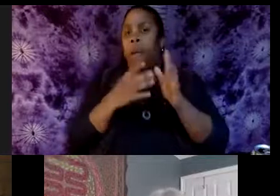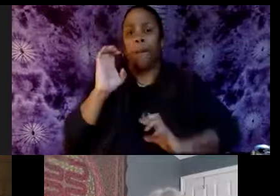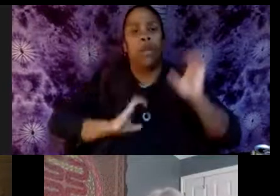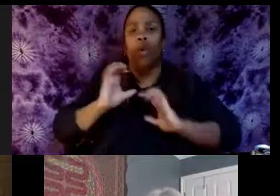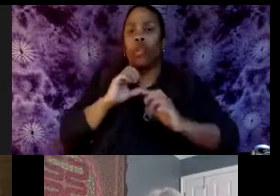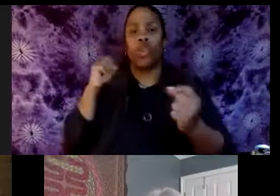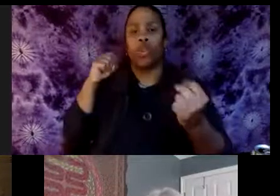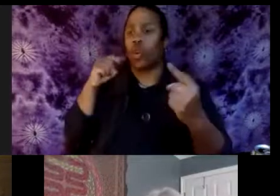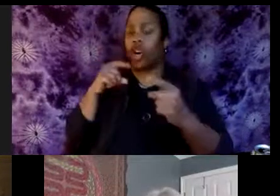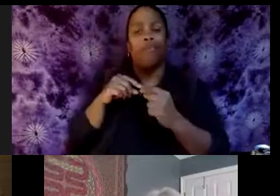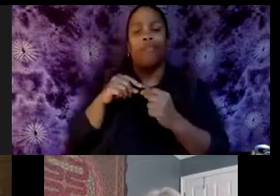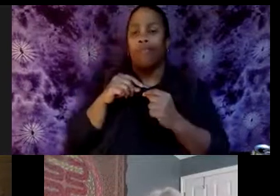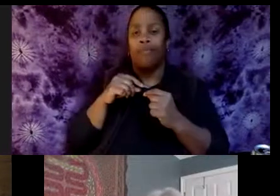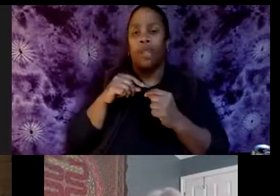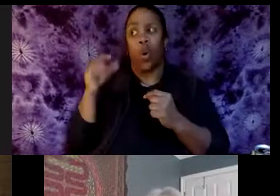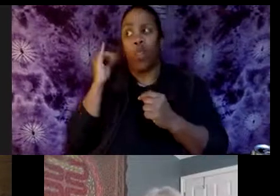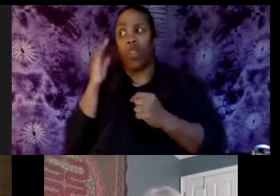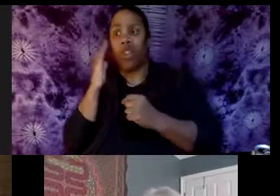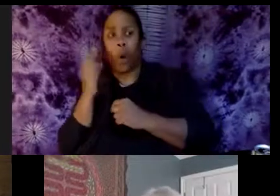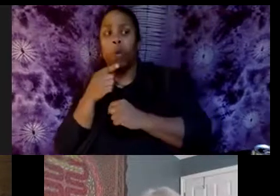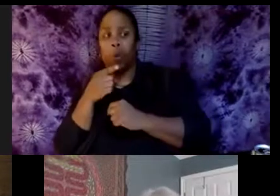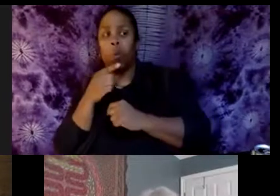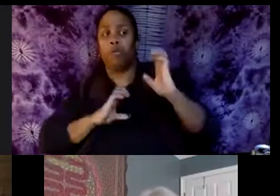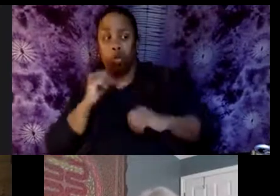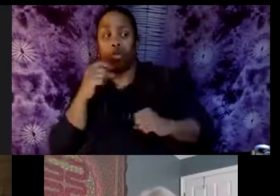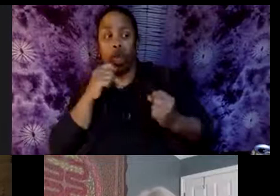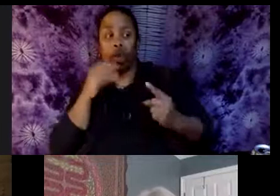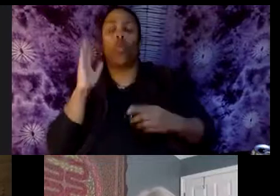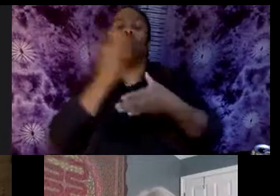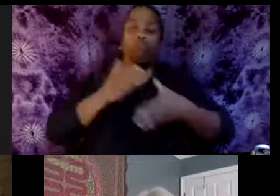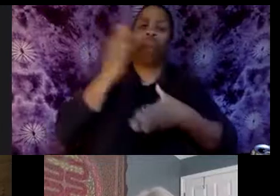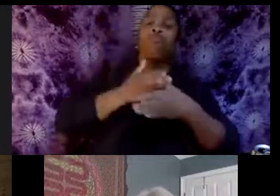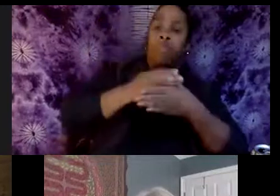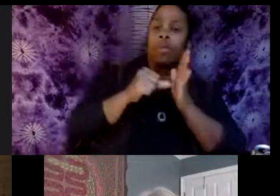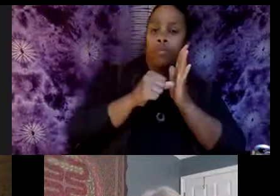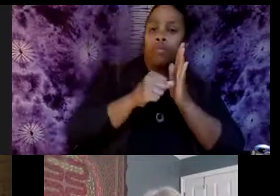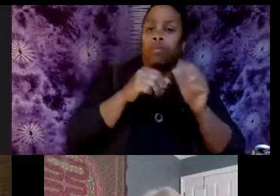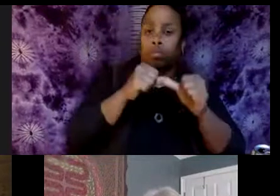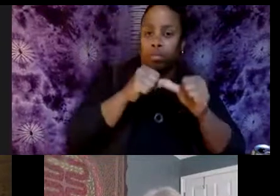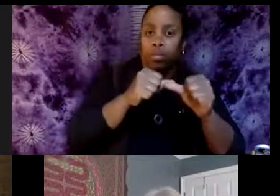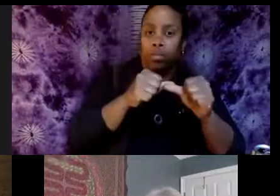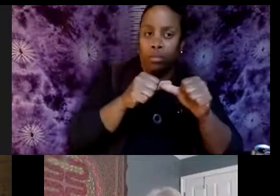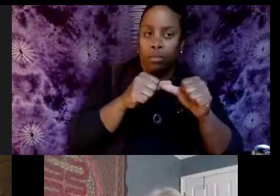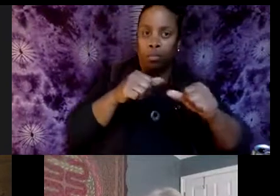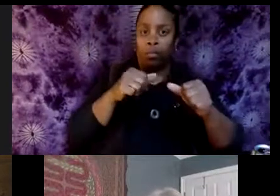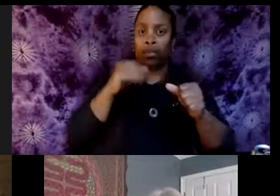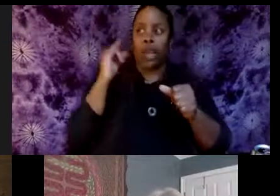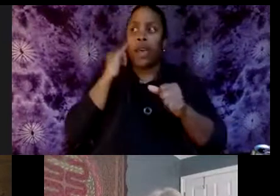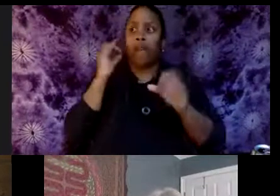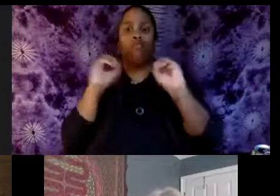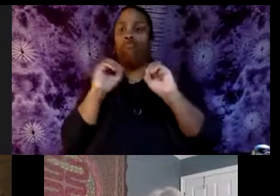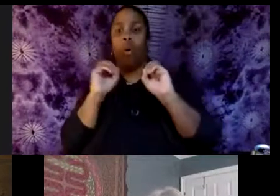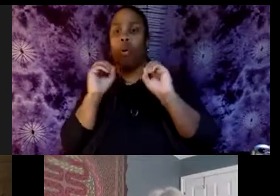that they can trigger you. And so then they keep going, right? But if you're a rock, they're like, oh, I can't hang my hat on this. Like they get bored and then they move on,